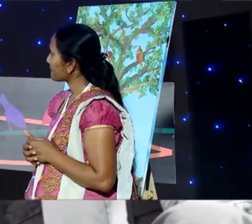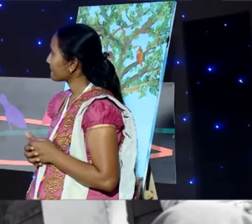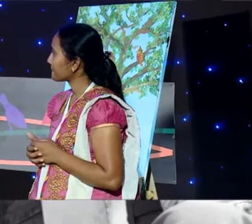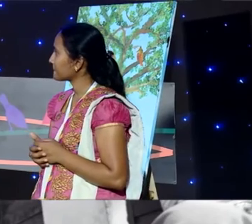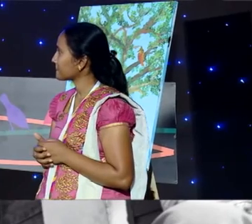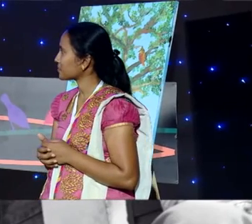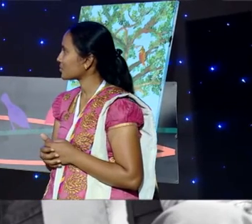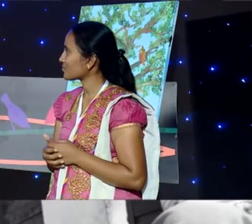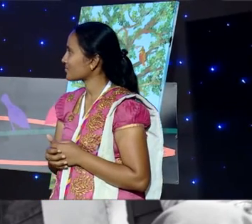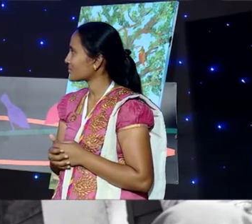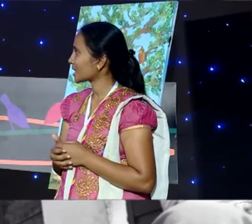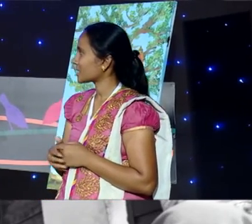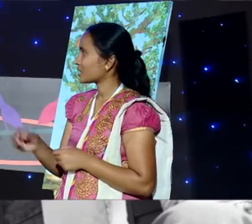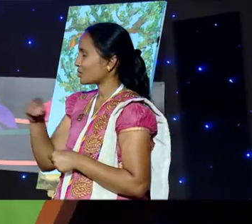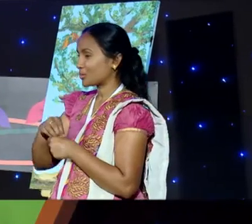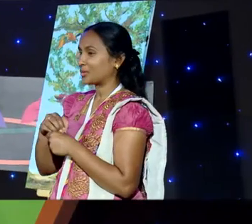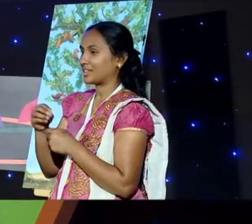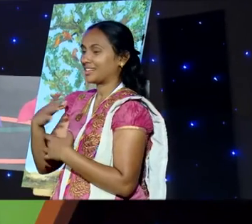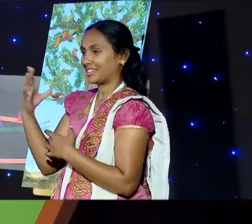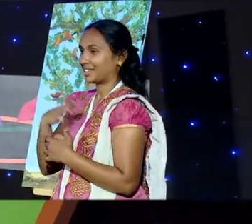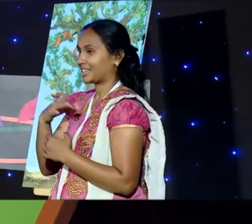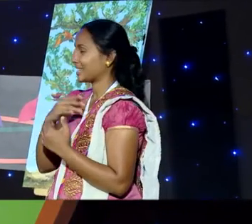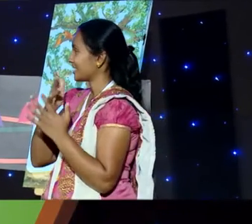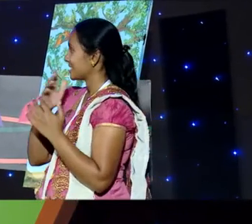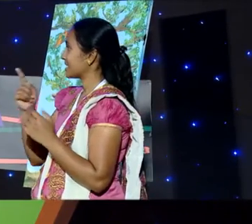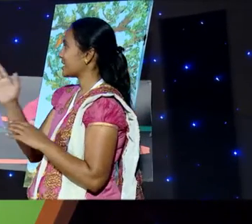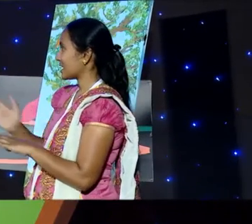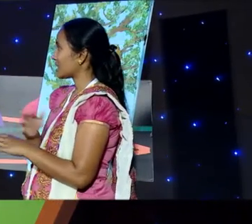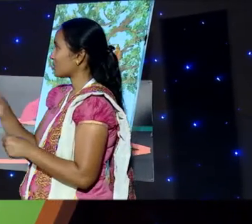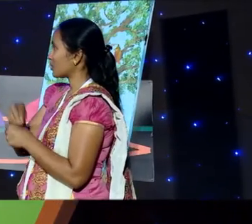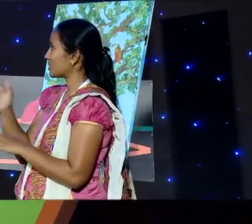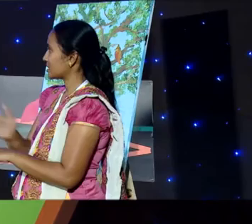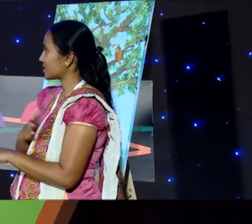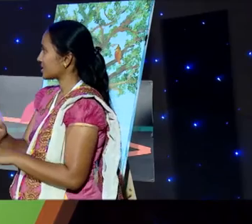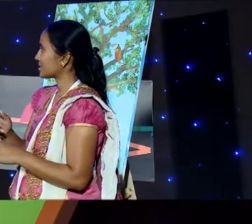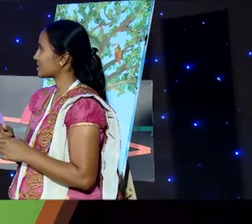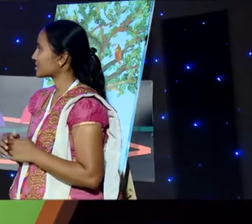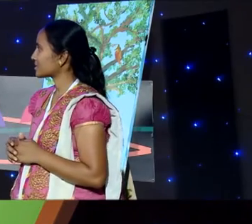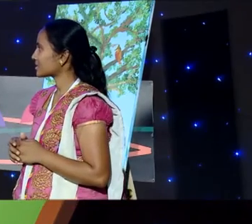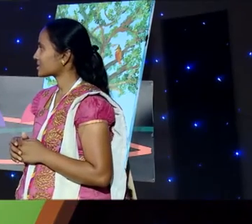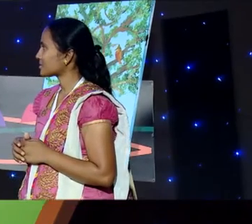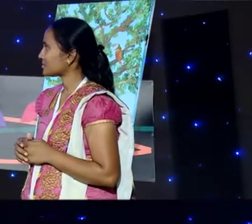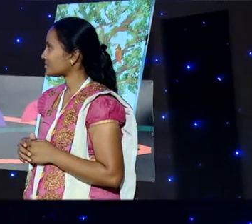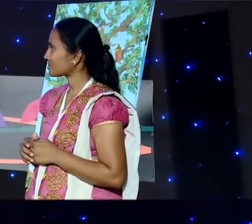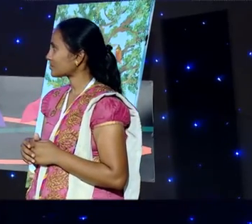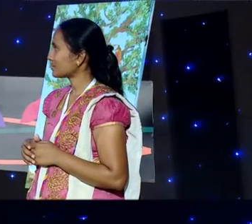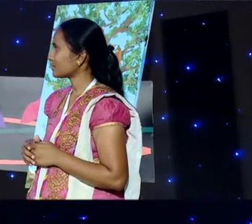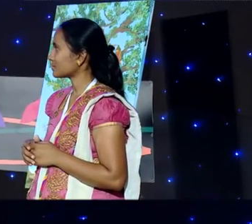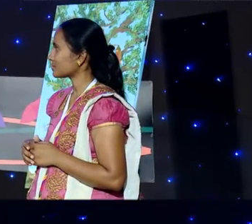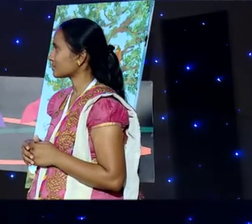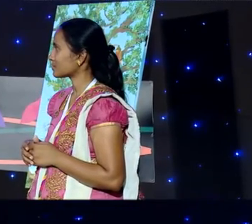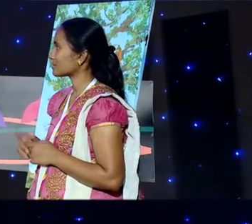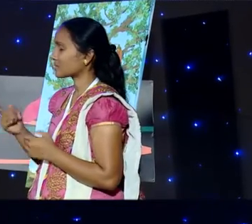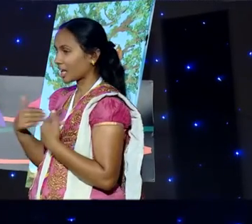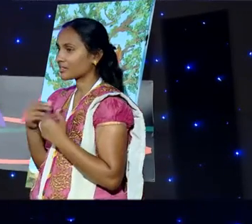sing. He was a big bhakt of Krishna. And so he's like singing, and he does these songs, and they meditate, and they're having a